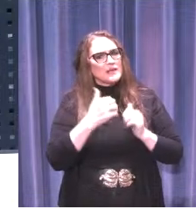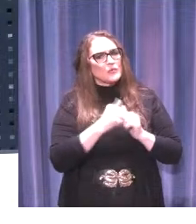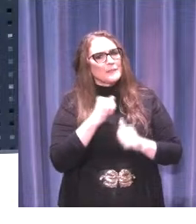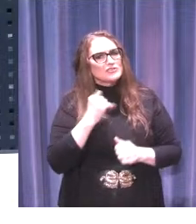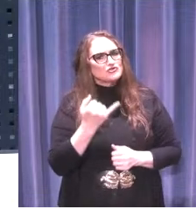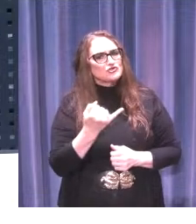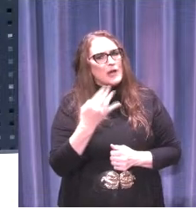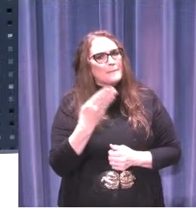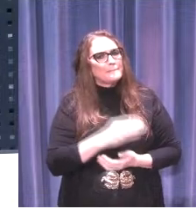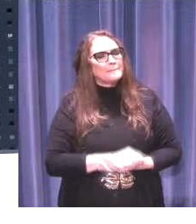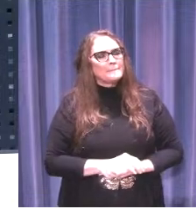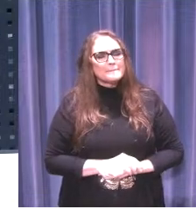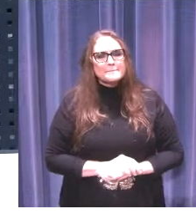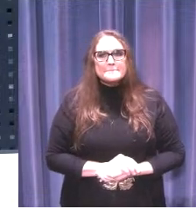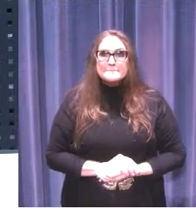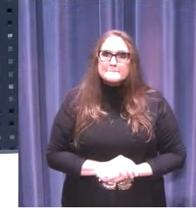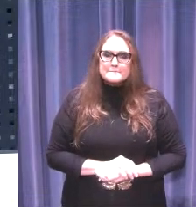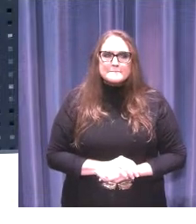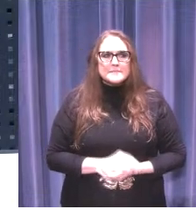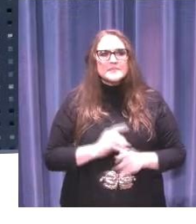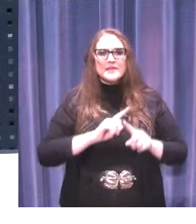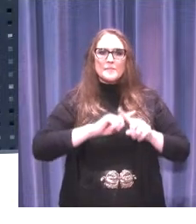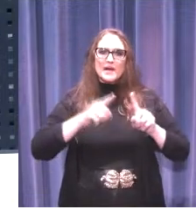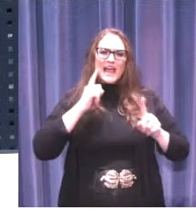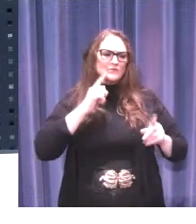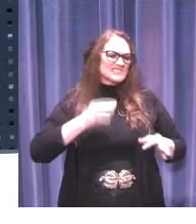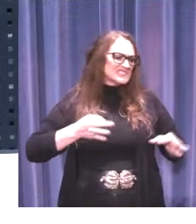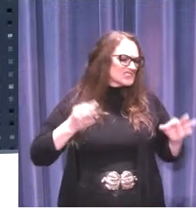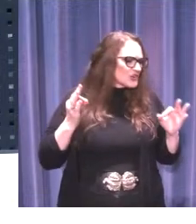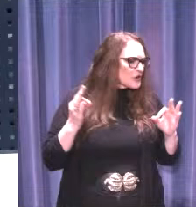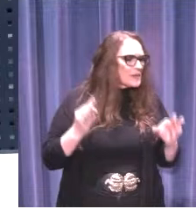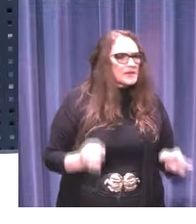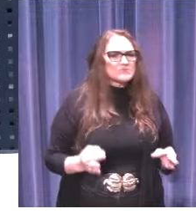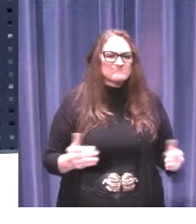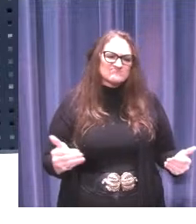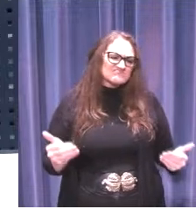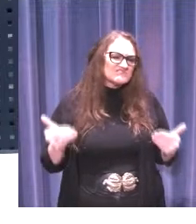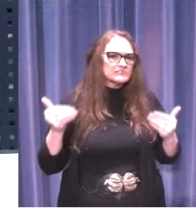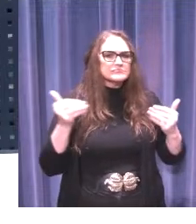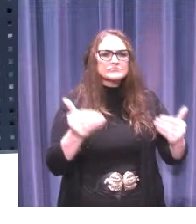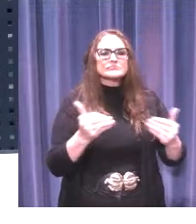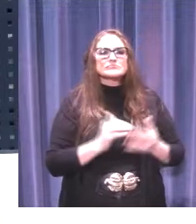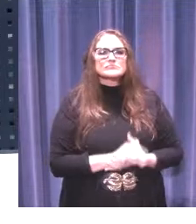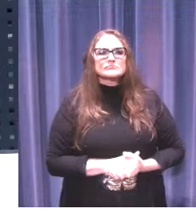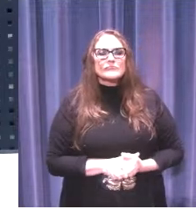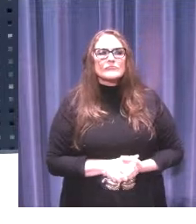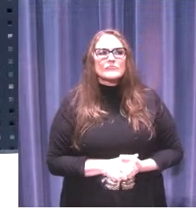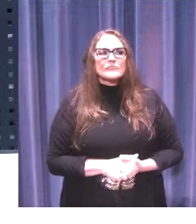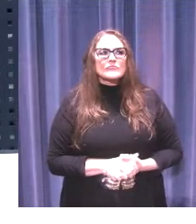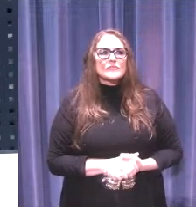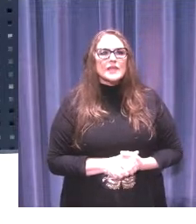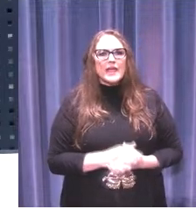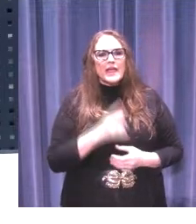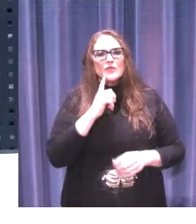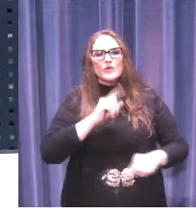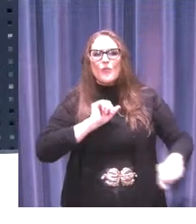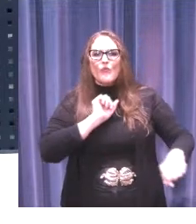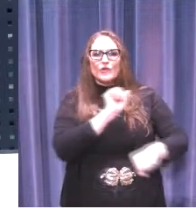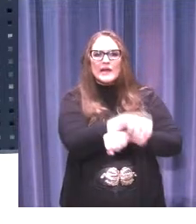job. But I was determined, and we